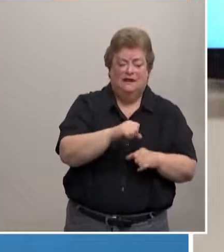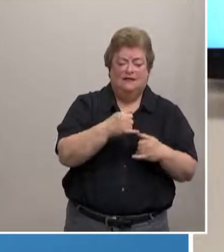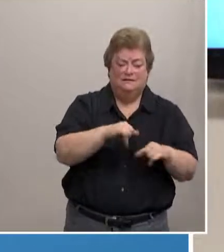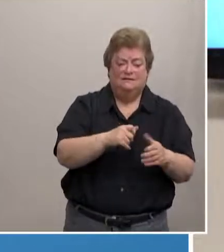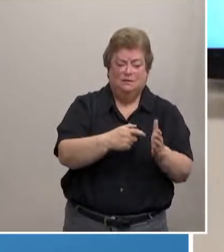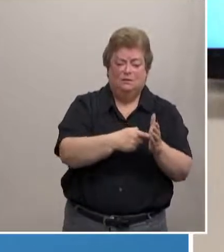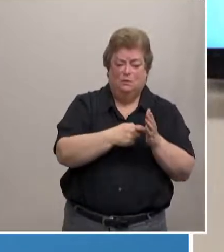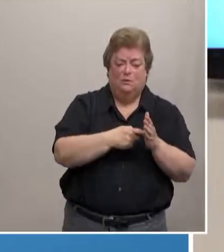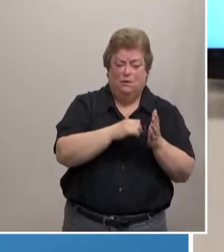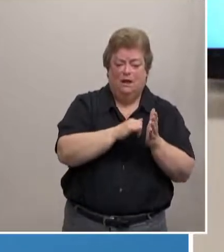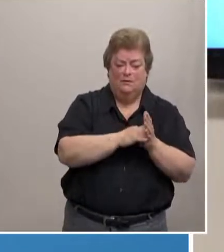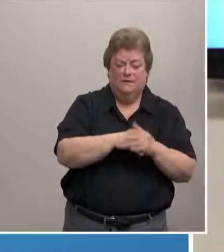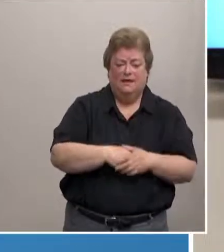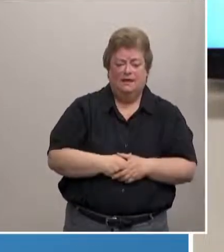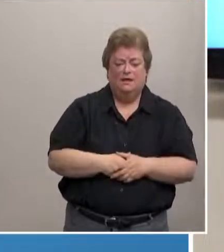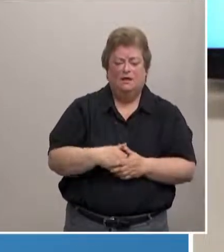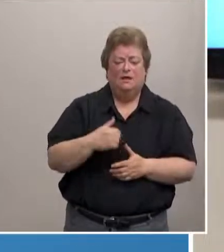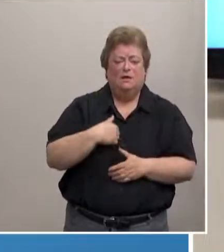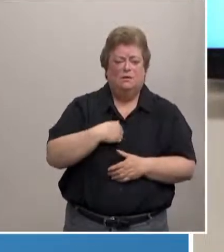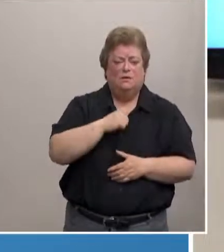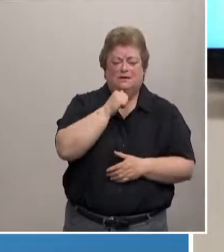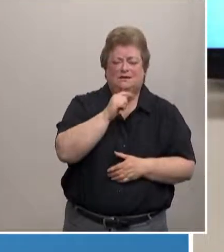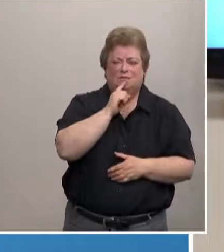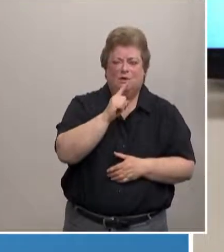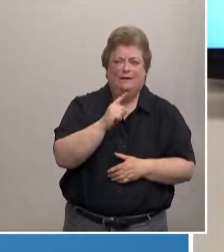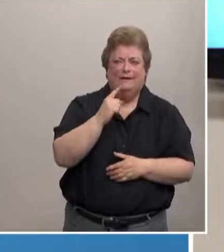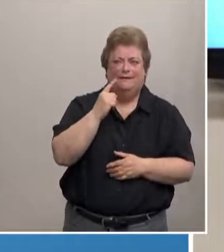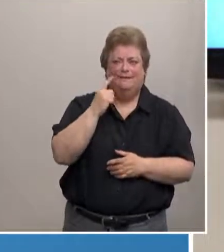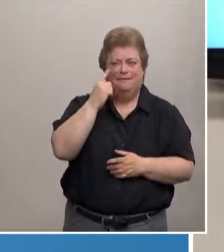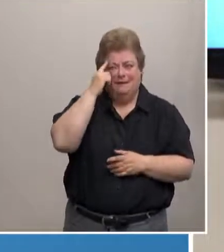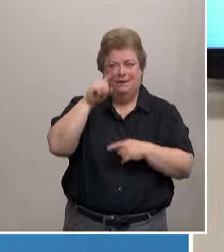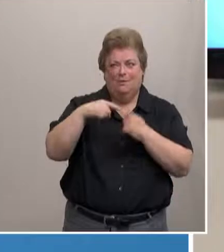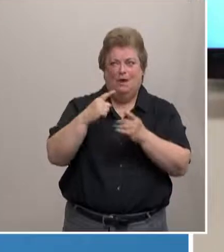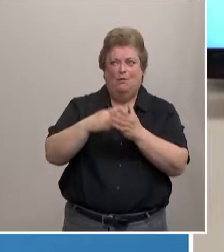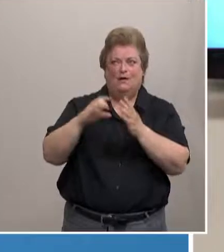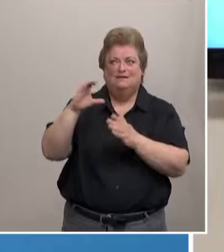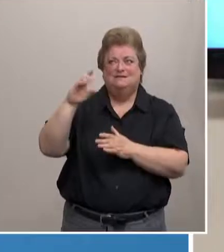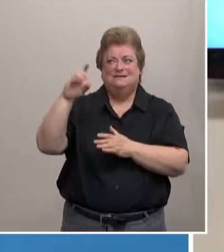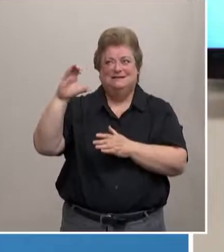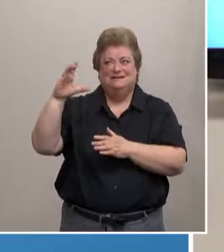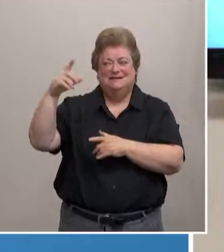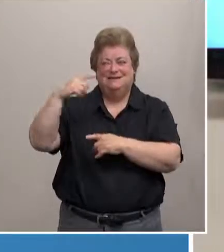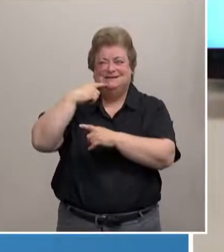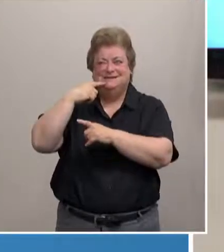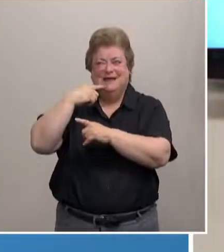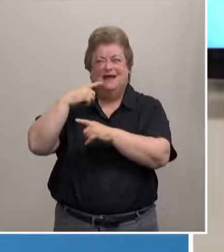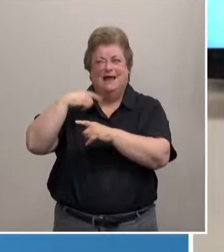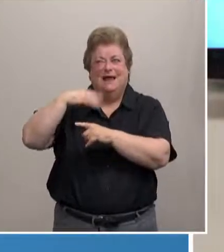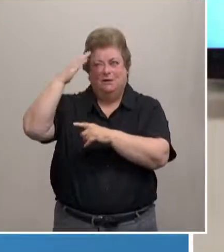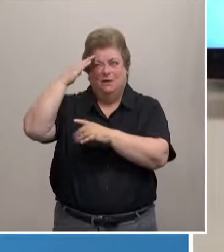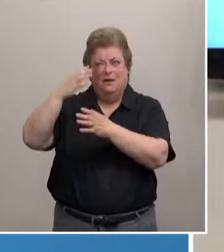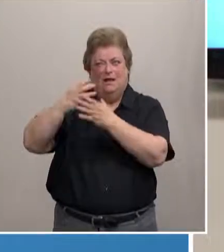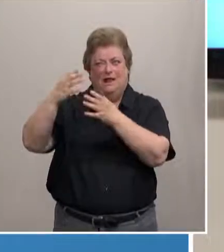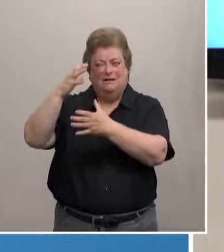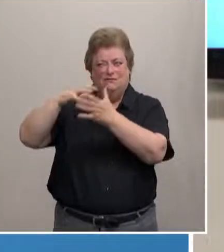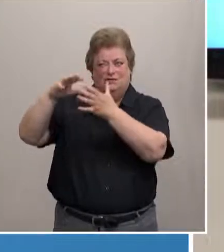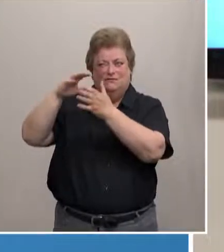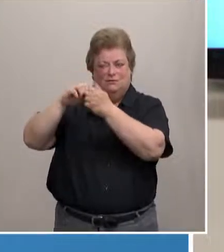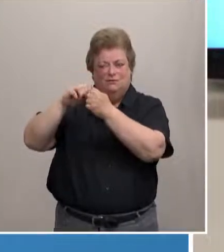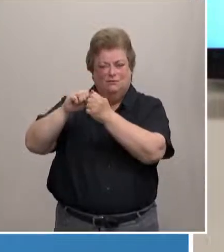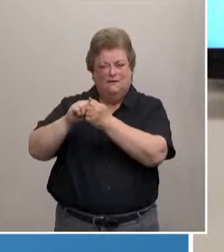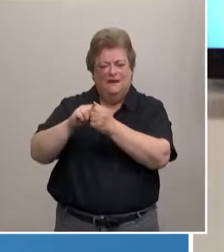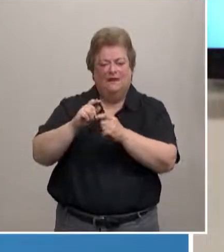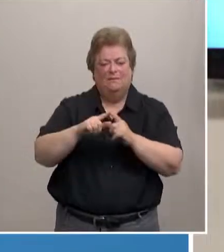weren't considering the way CDC had framed it, and I know it did create a lot of confusion, but the bottom line is that fully